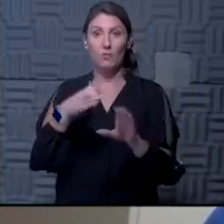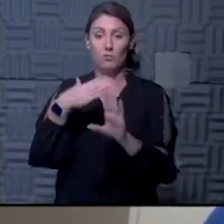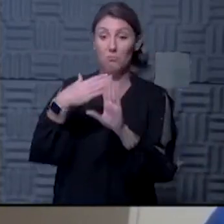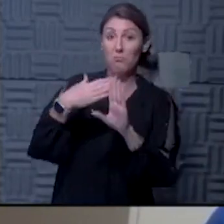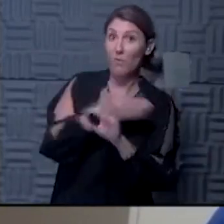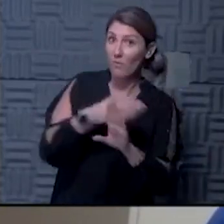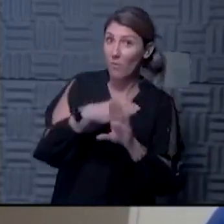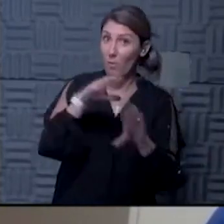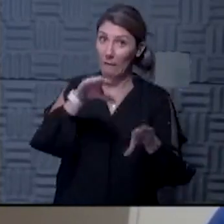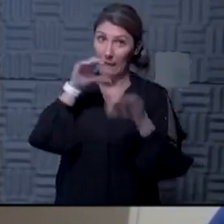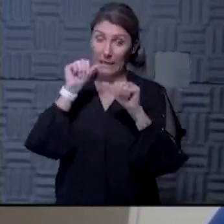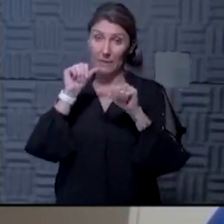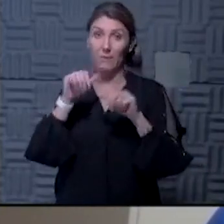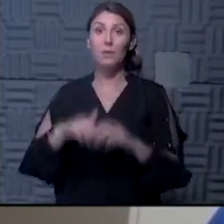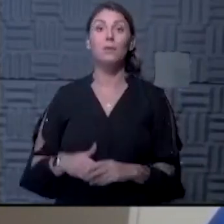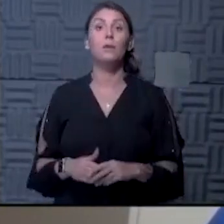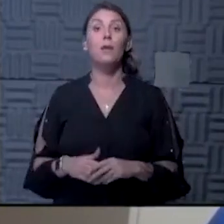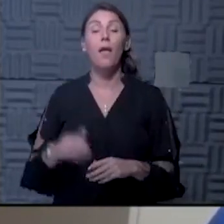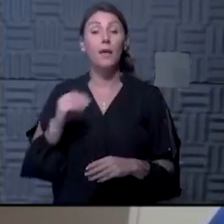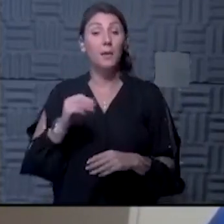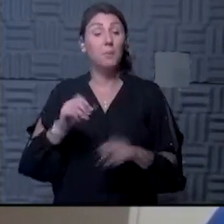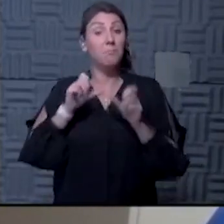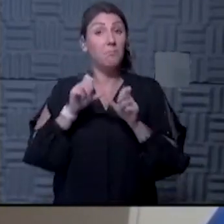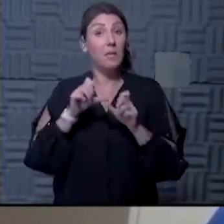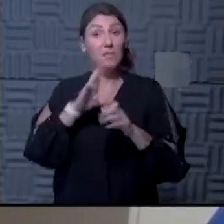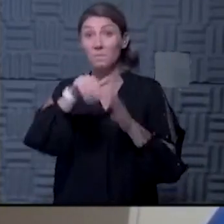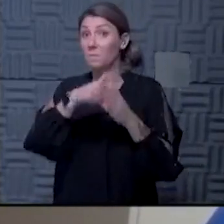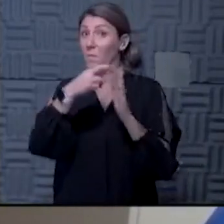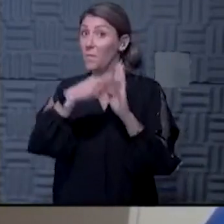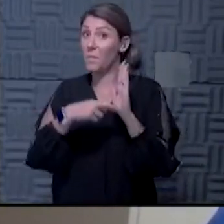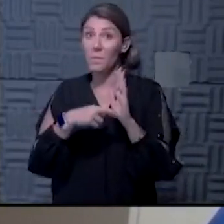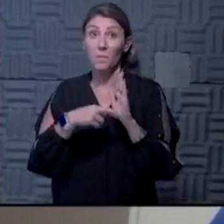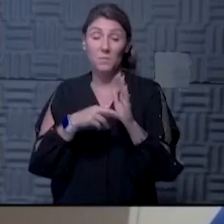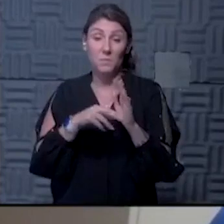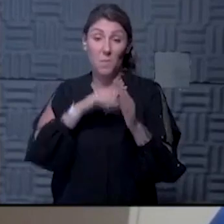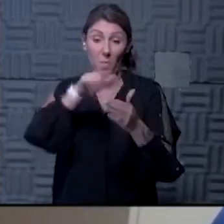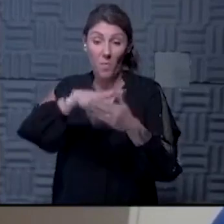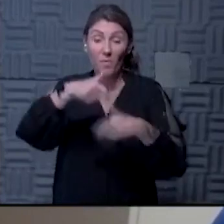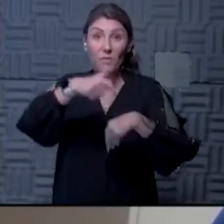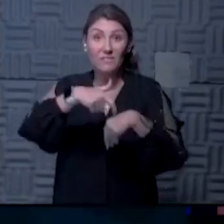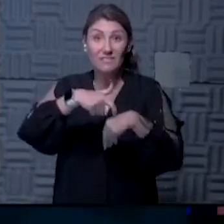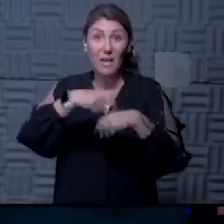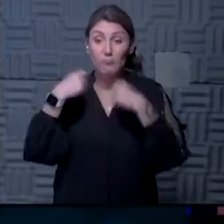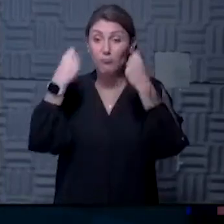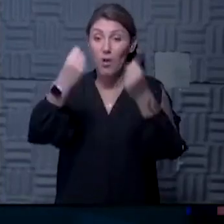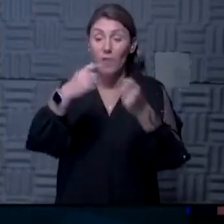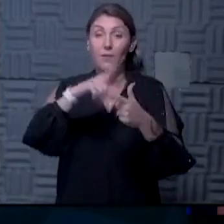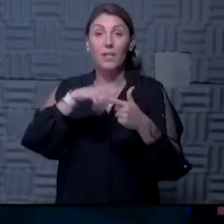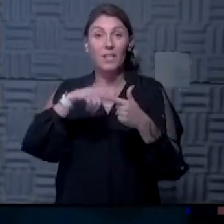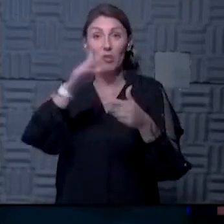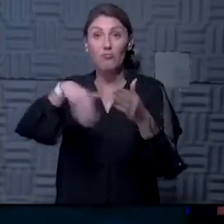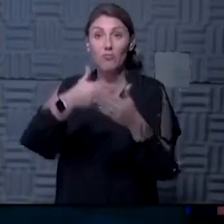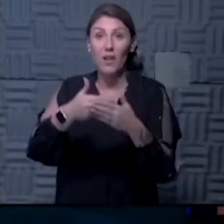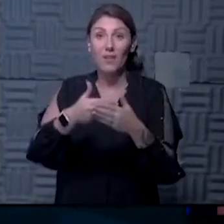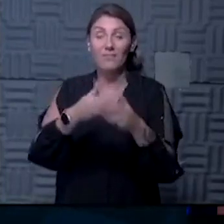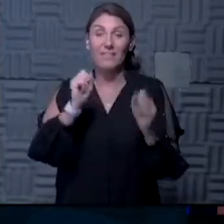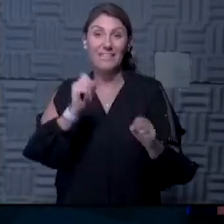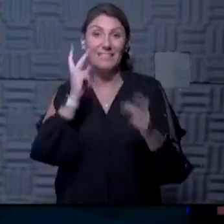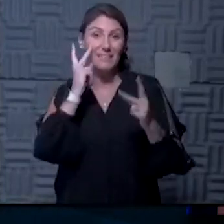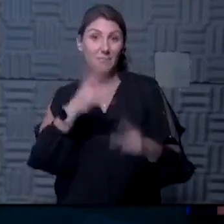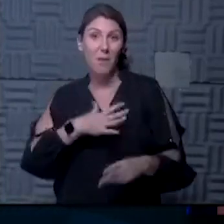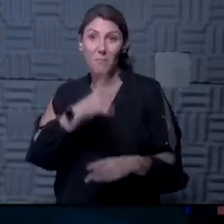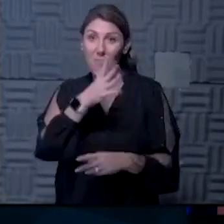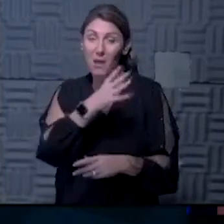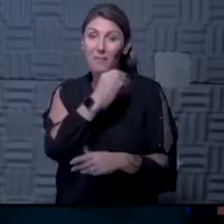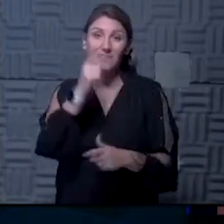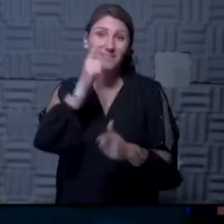leaving, and then, maintain our pillars the whole entire time going there. And once we get there, so that I can see my mom and my sister. Well,